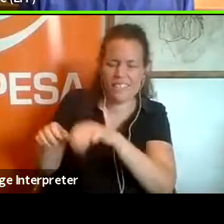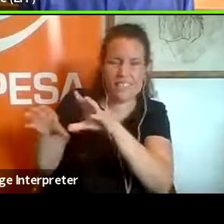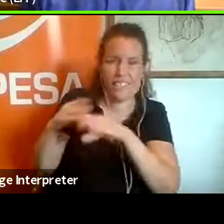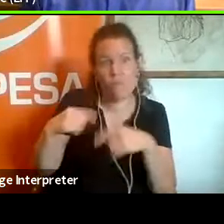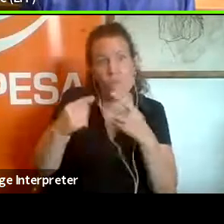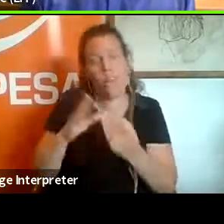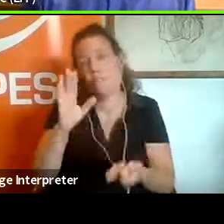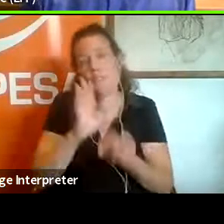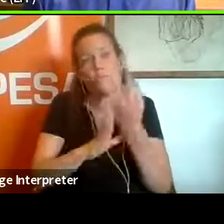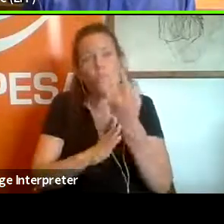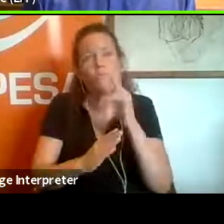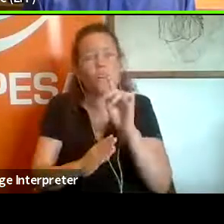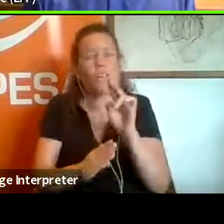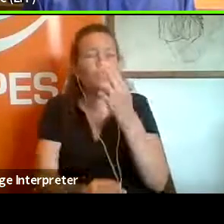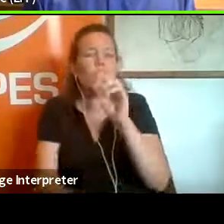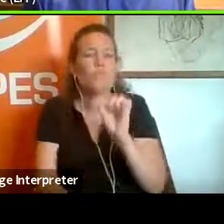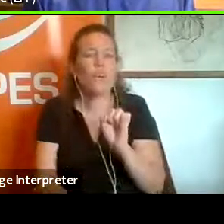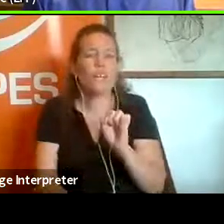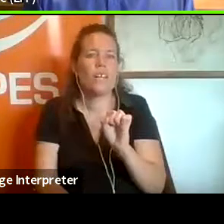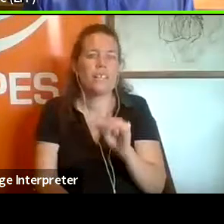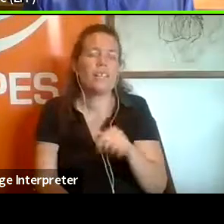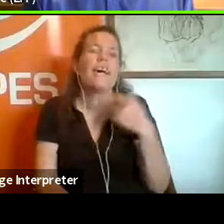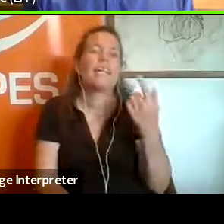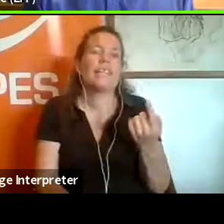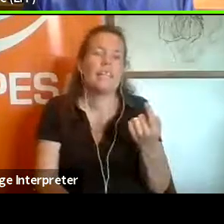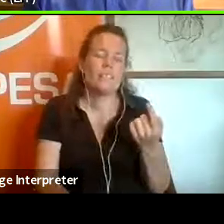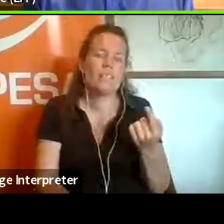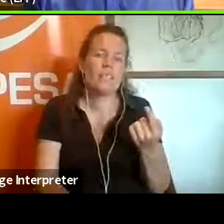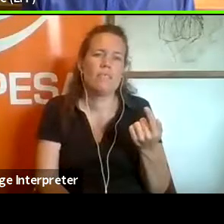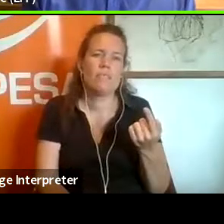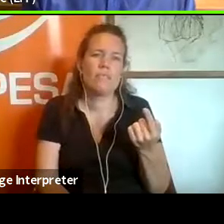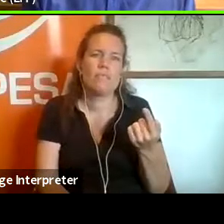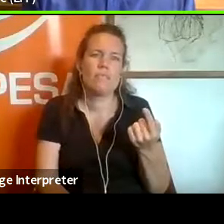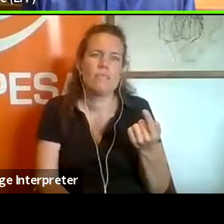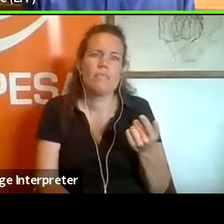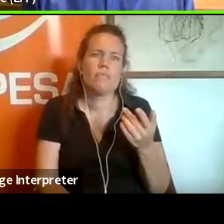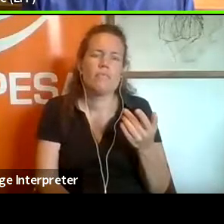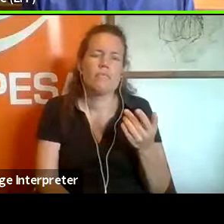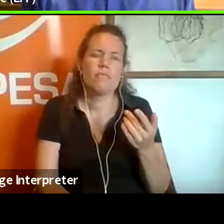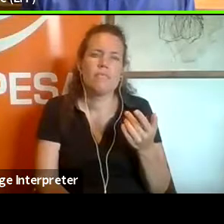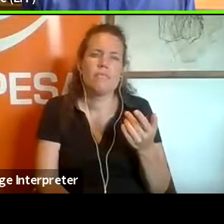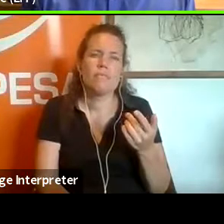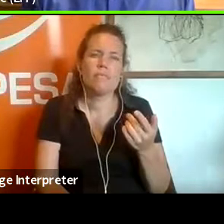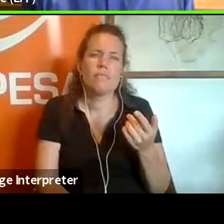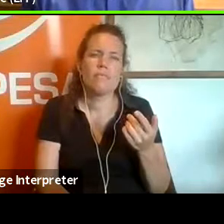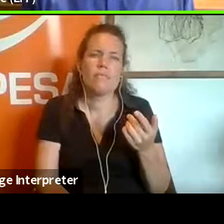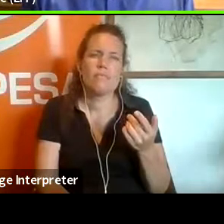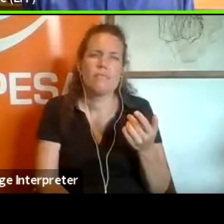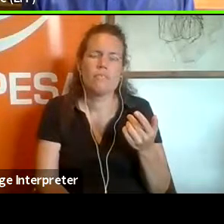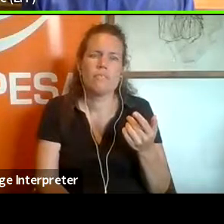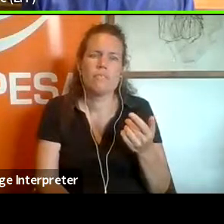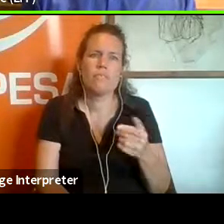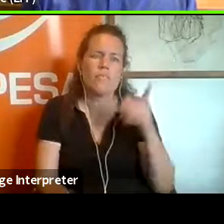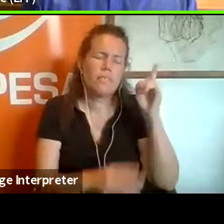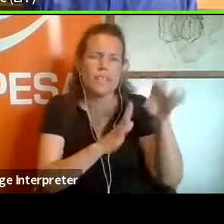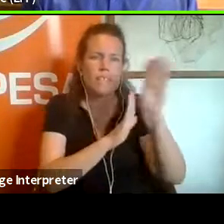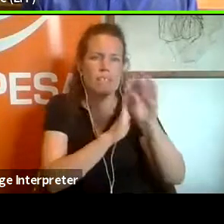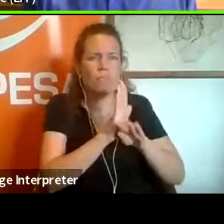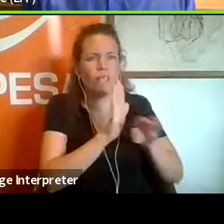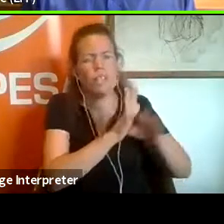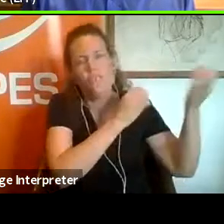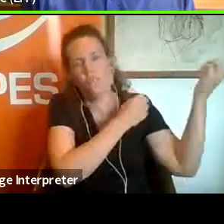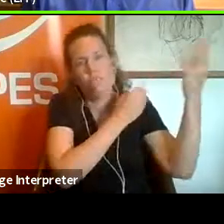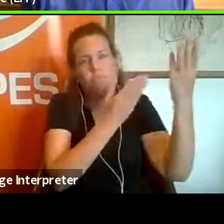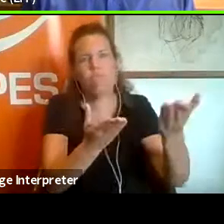US, and then seeking to just throw a bunch of regulation onto the companies as